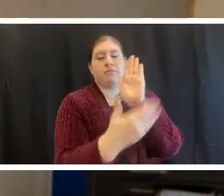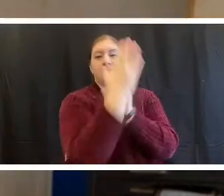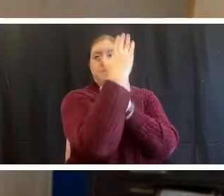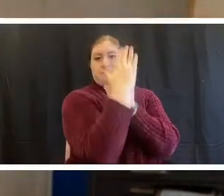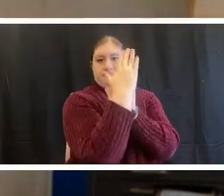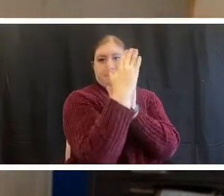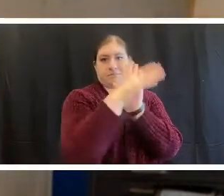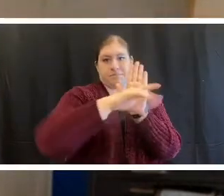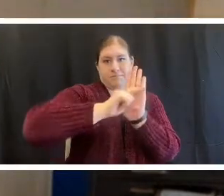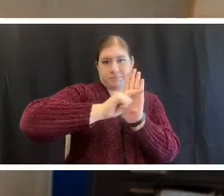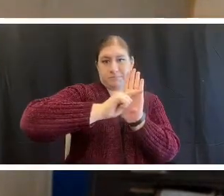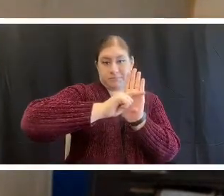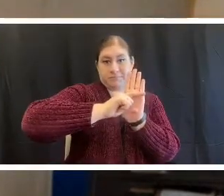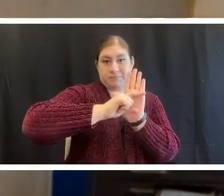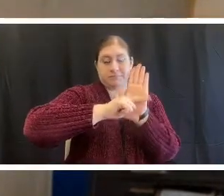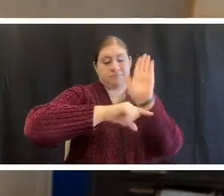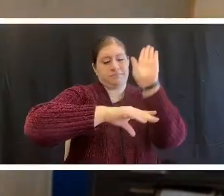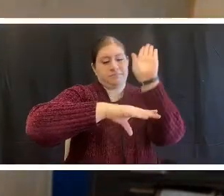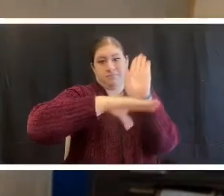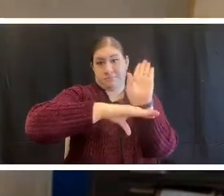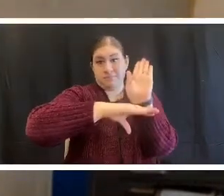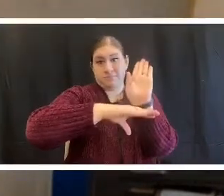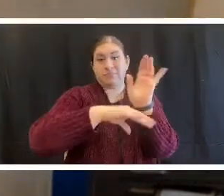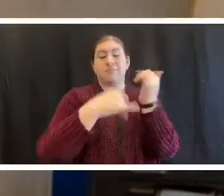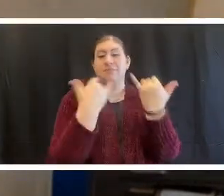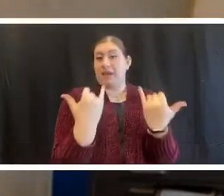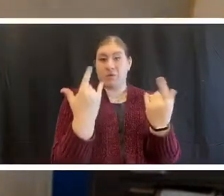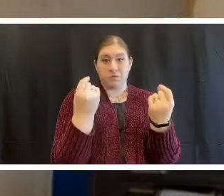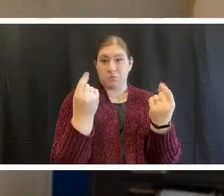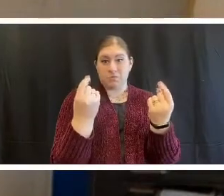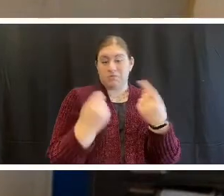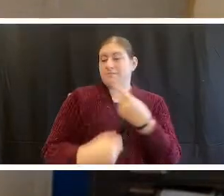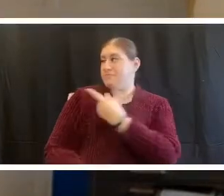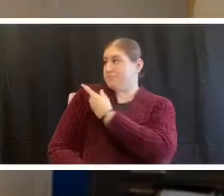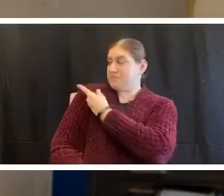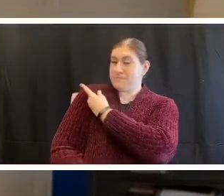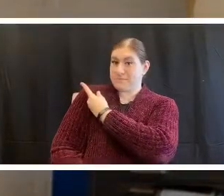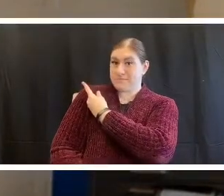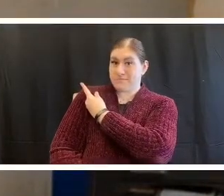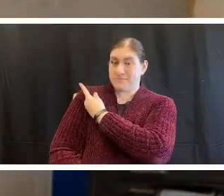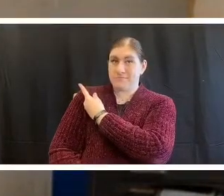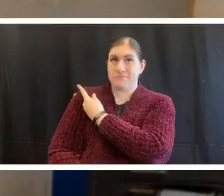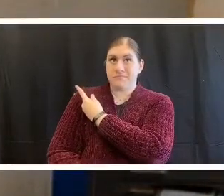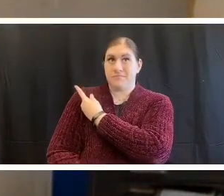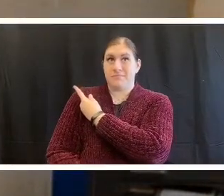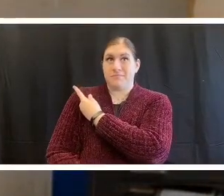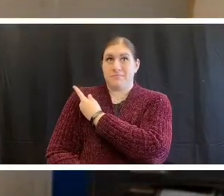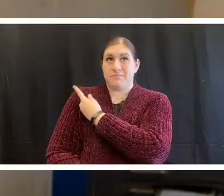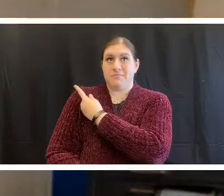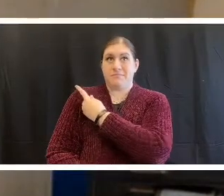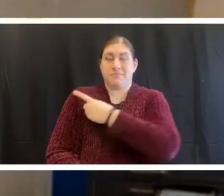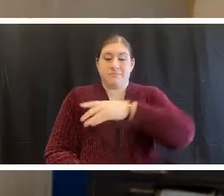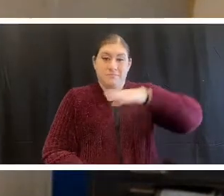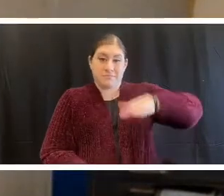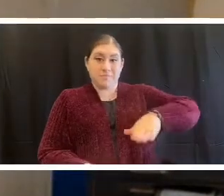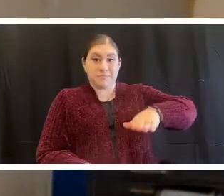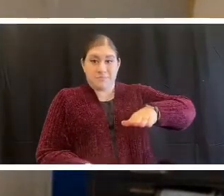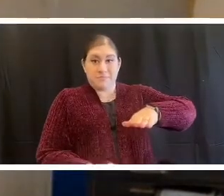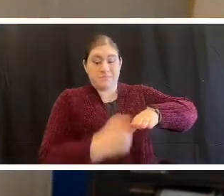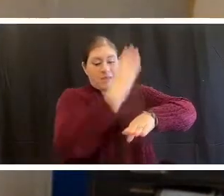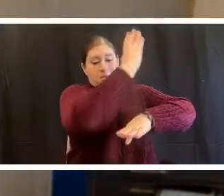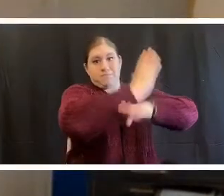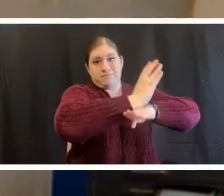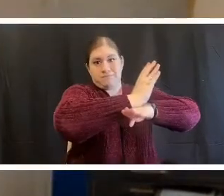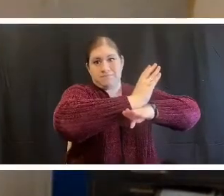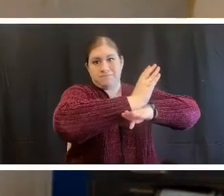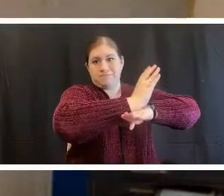fall off. Now I'm going to take this in this way, and I'm going to position it here on this step. And I